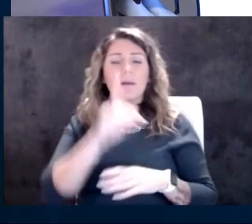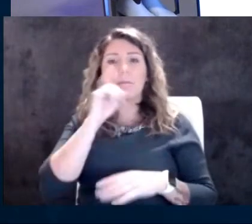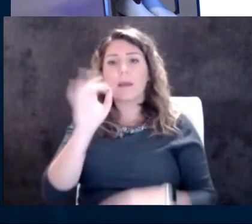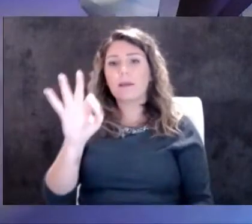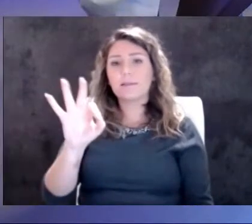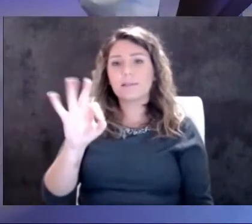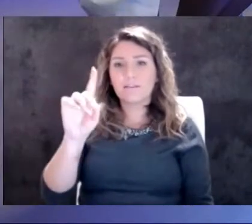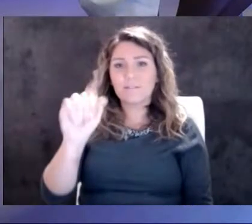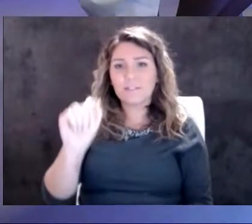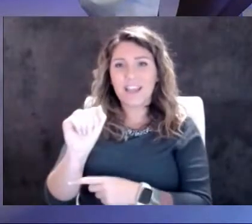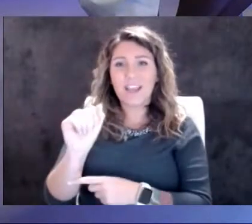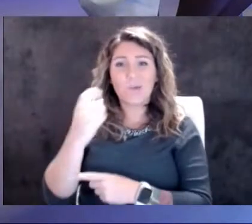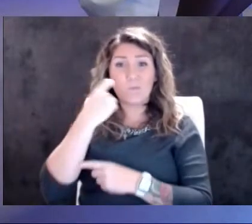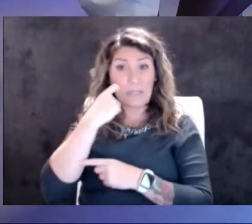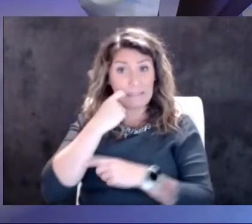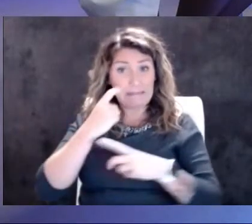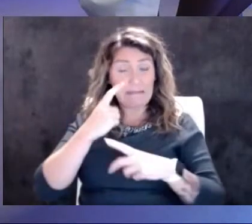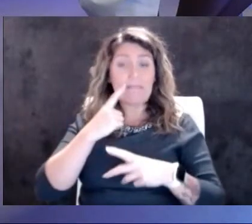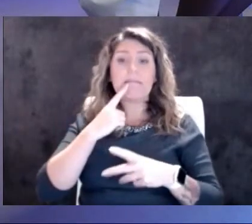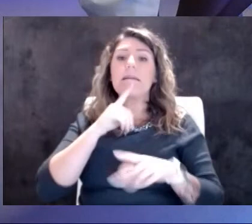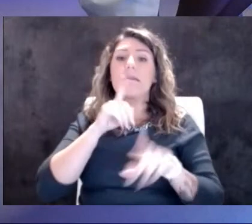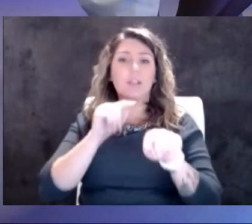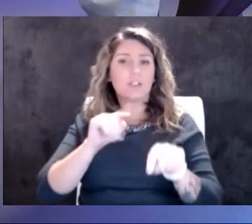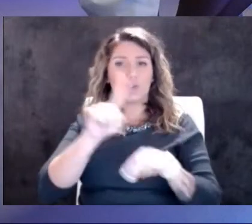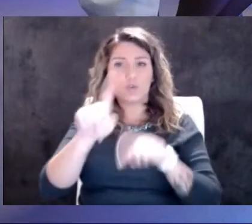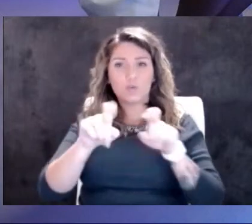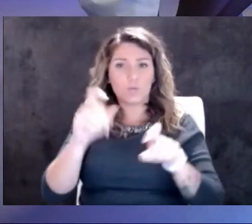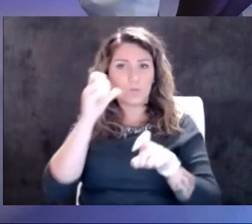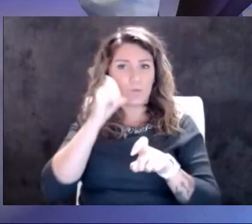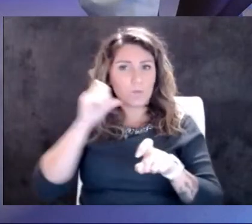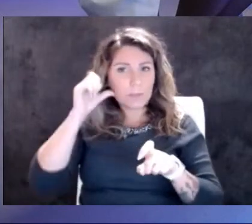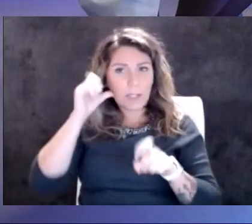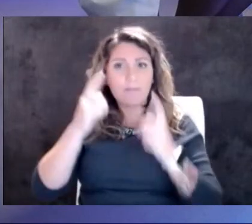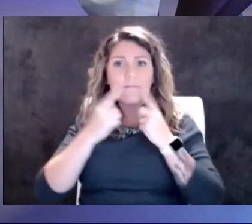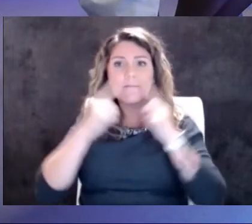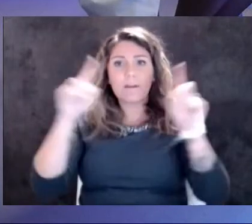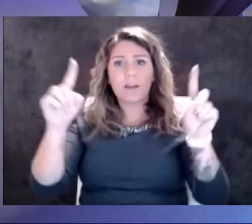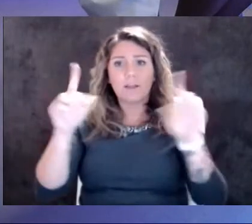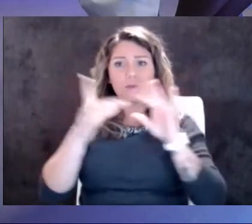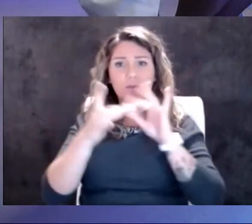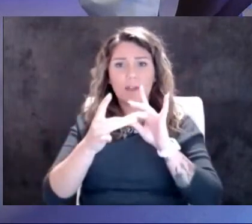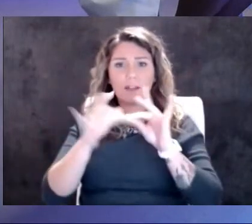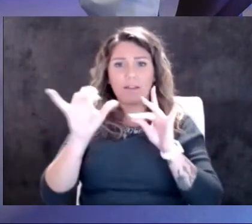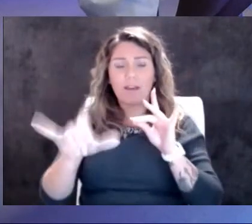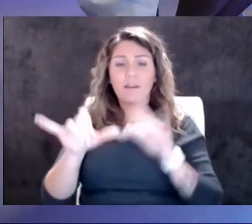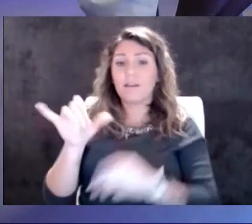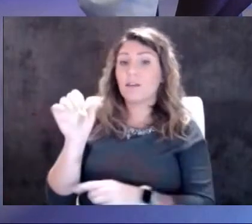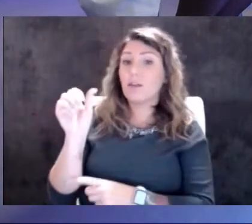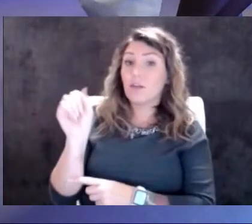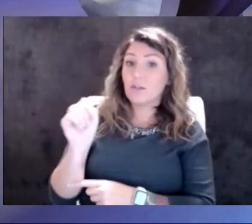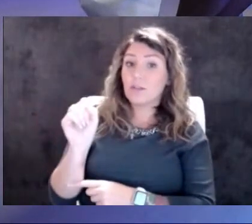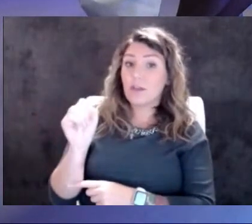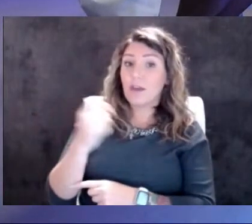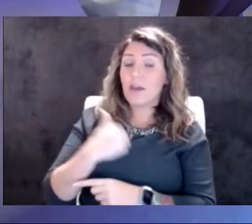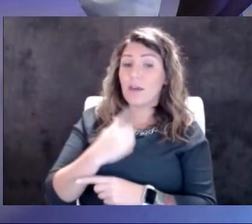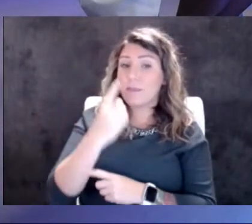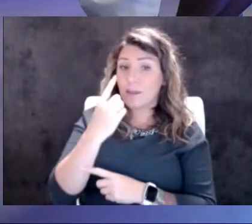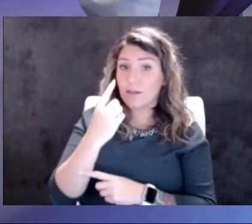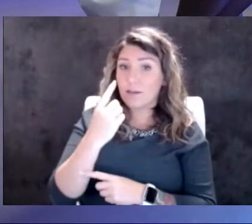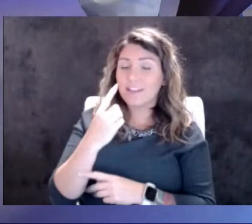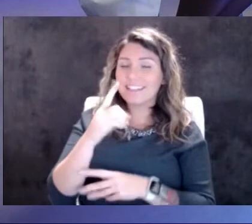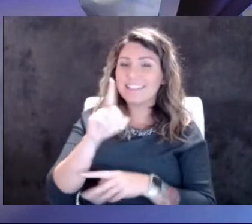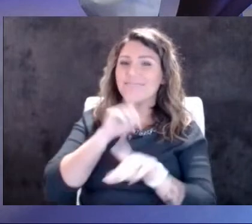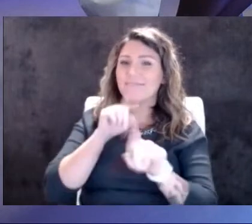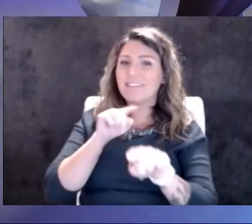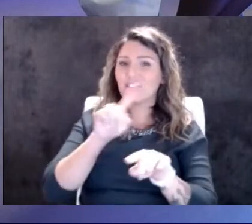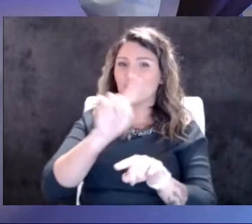this question on yesterday and talked about it, and they had an announcement about it. Yeah. I think to answer your first